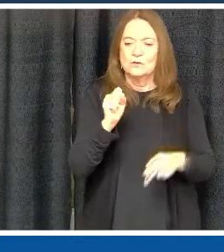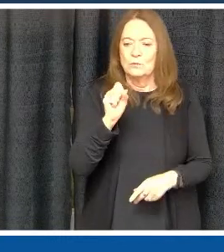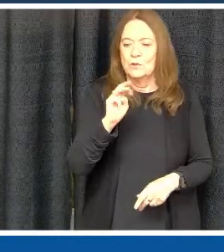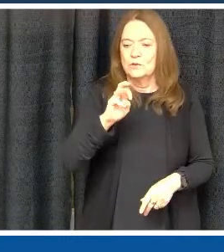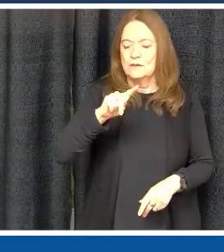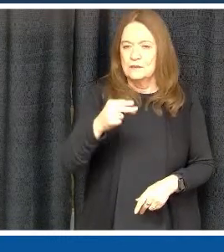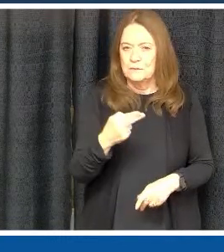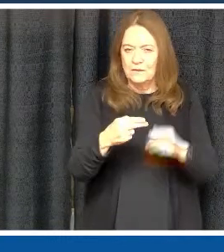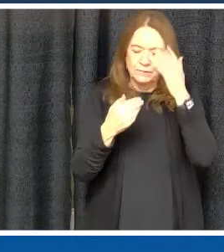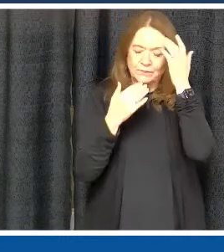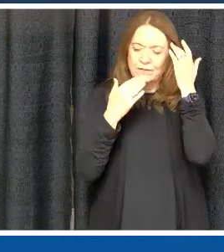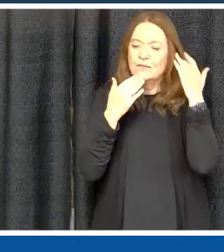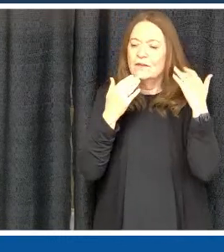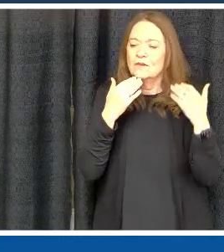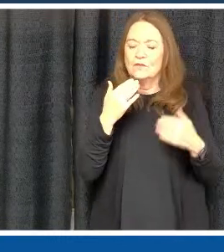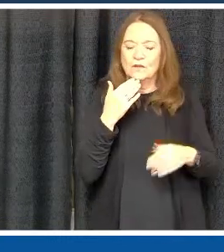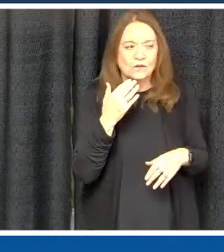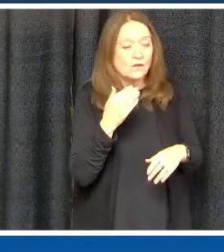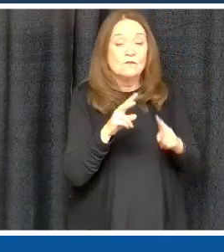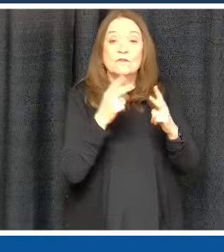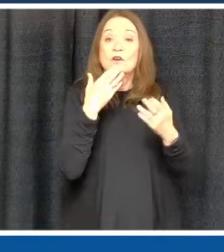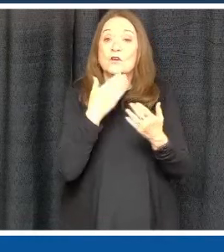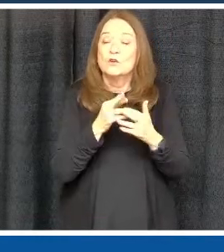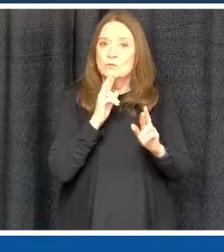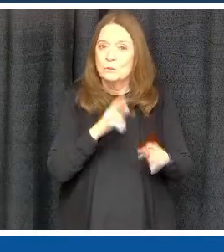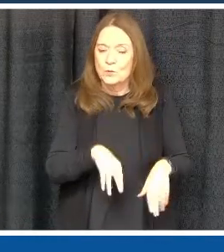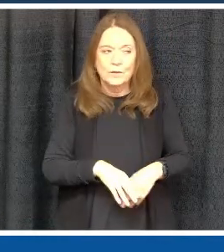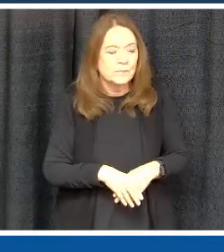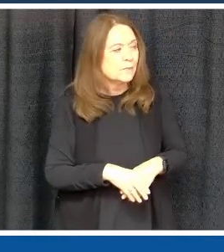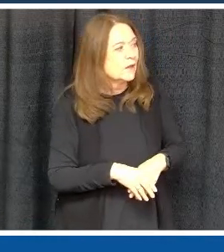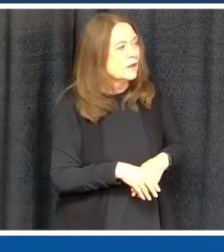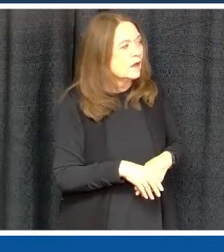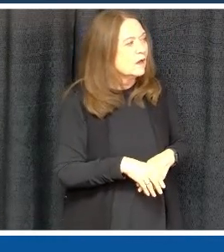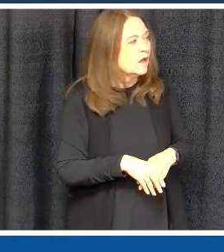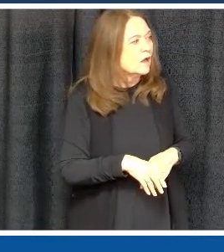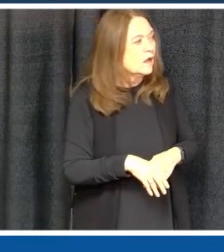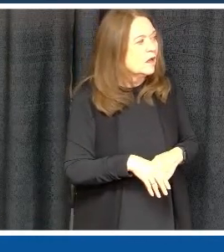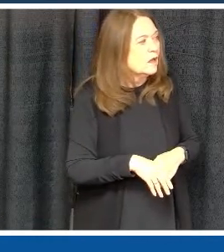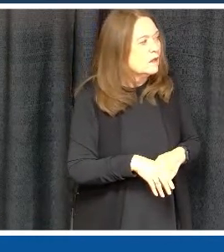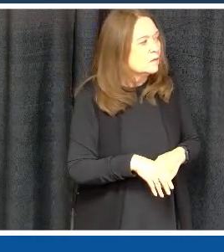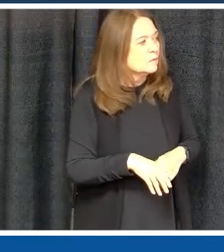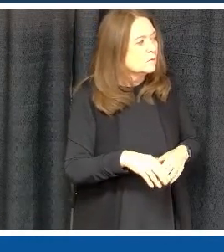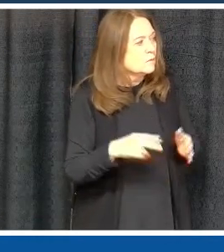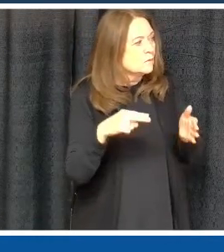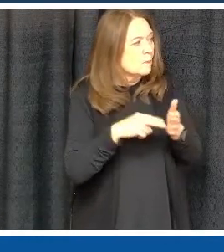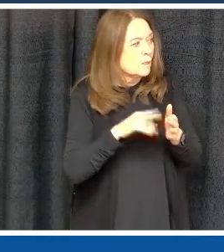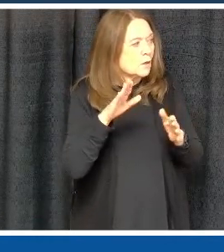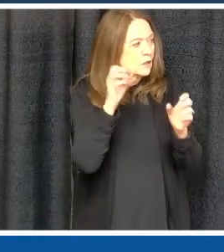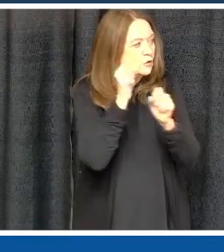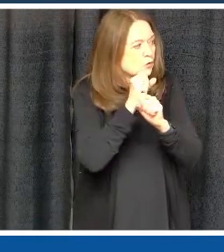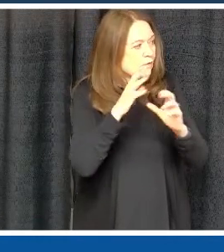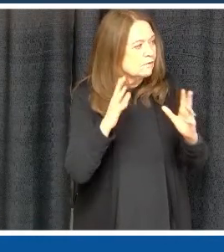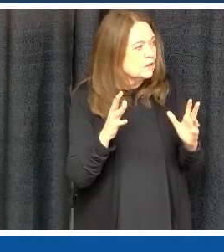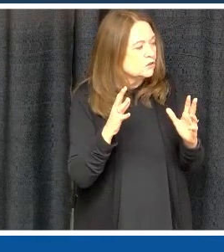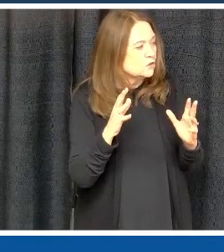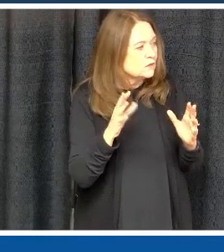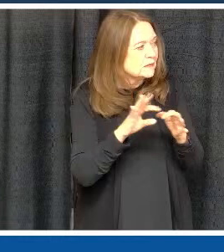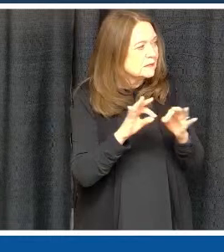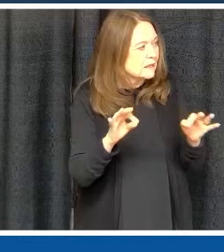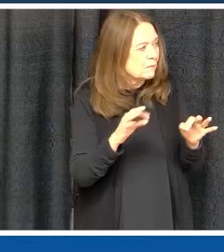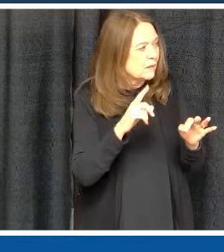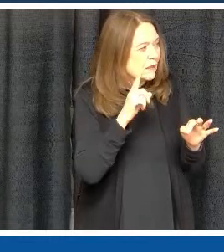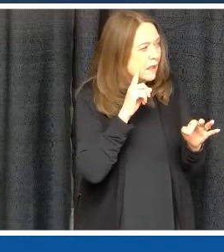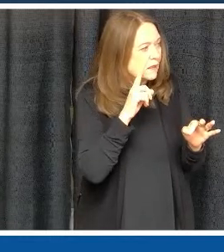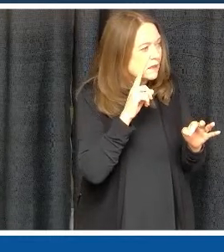Thank you, Mr. Tiller. Very good work, Thank you. hard work. Looking at your vision statement, I see you